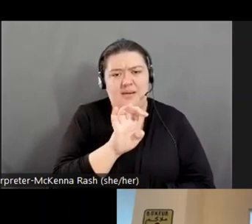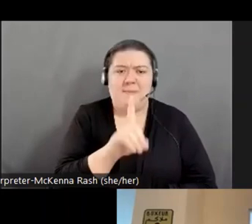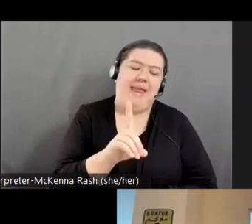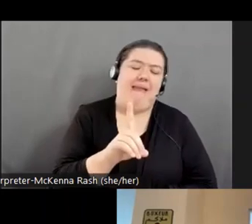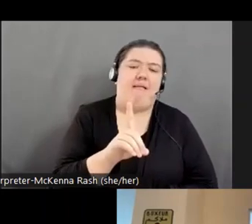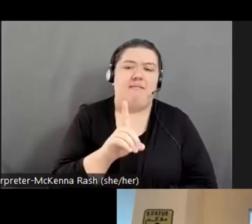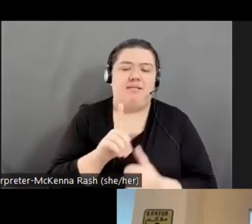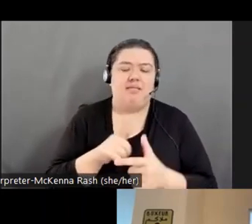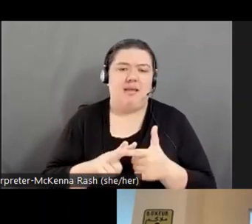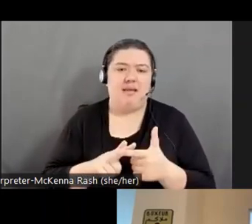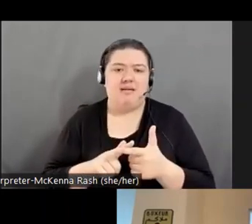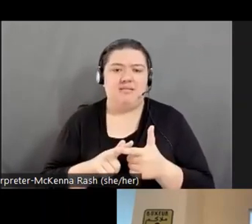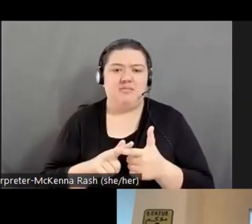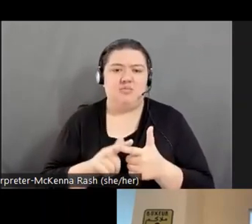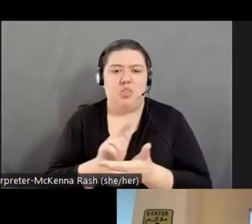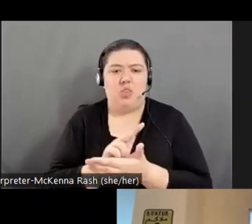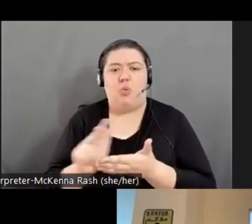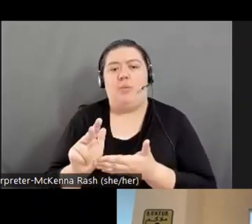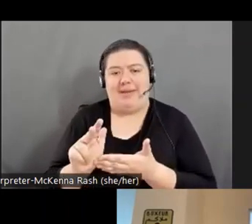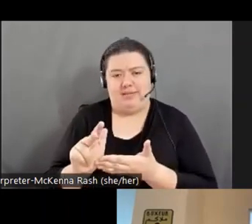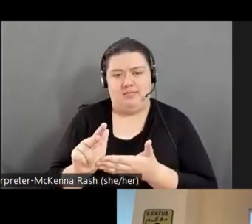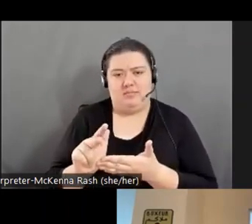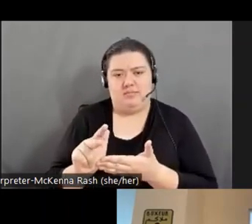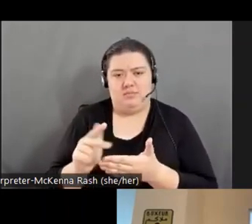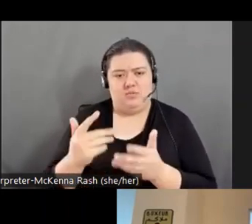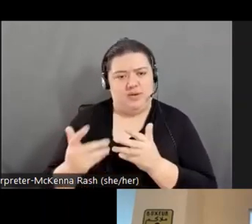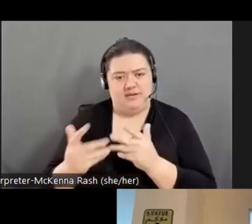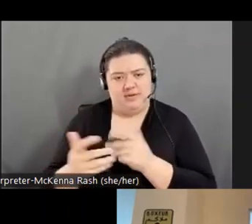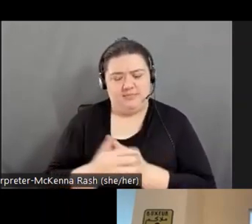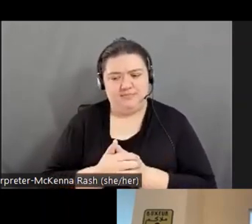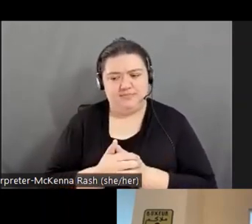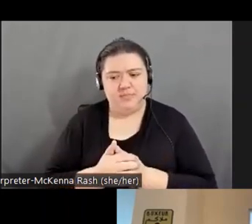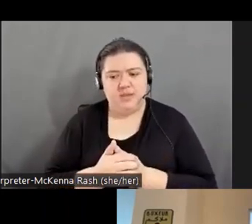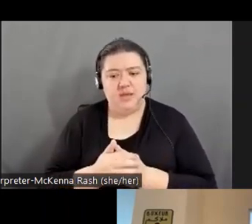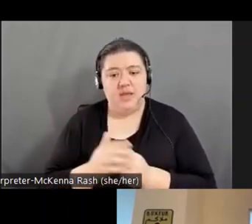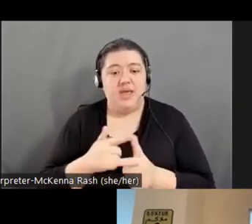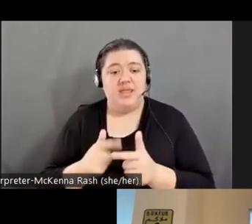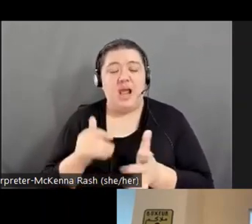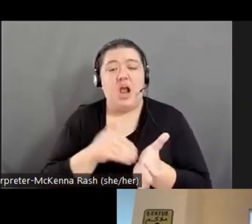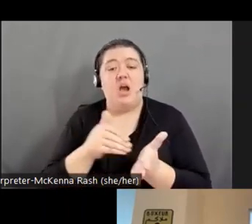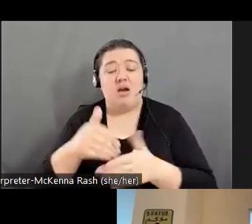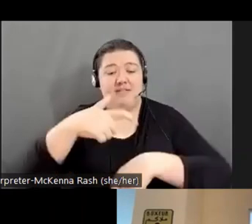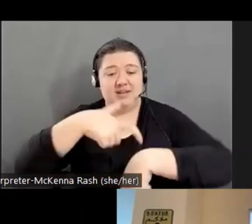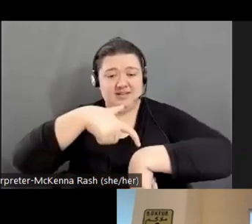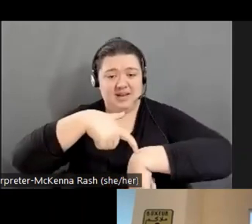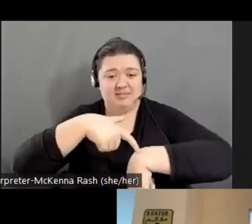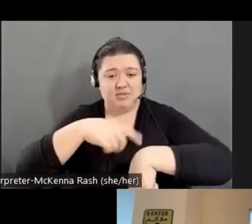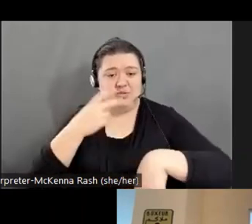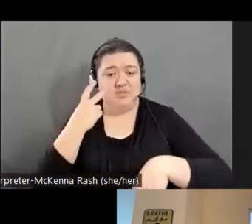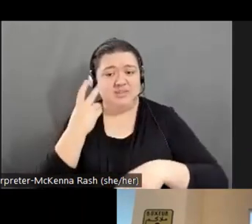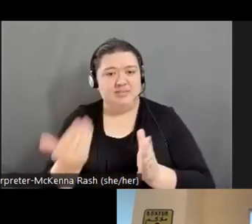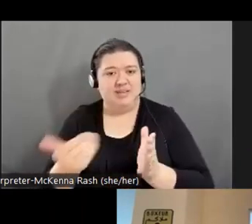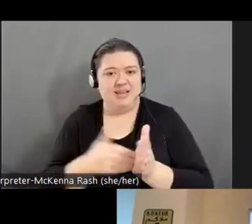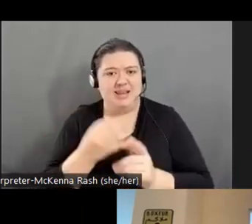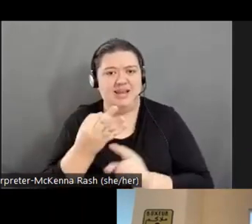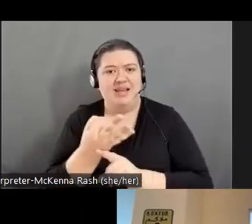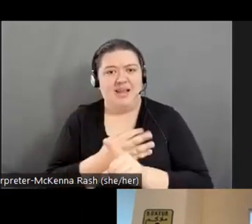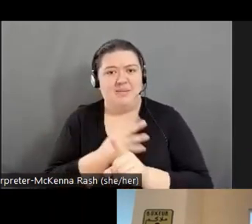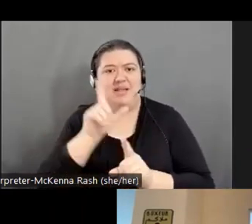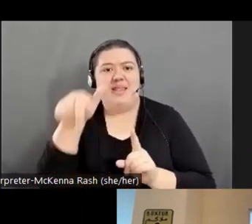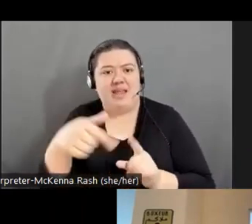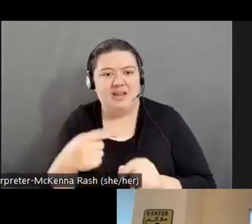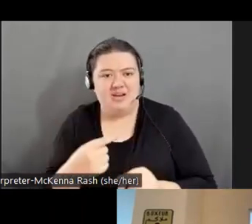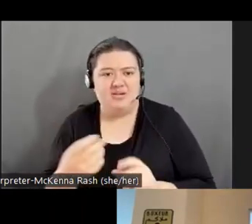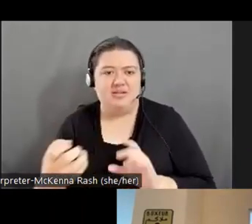know, 3 weeks of dates or something like that. And then oftentimes we see them again 9 months later coming back saying